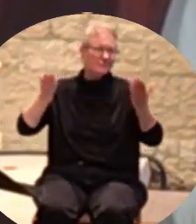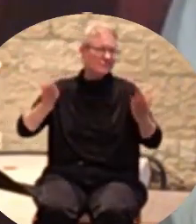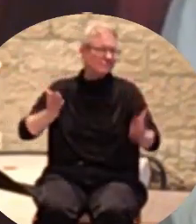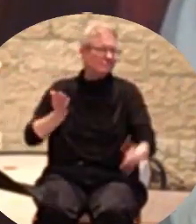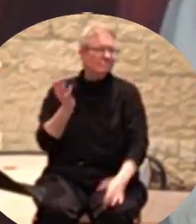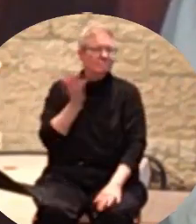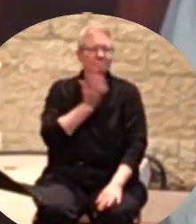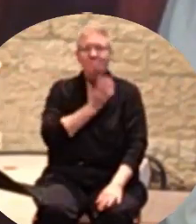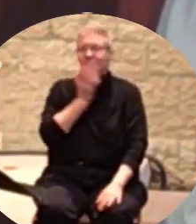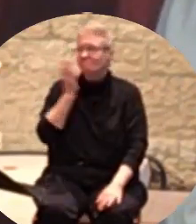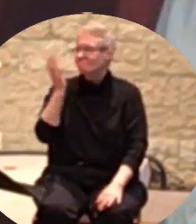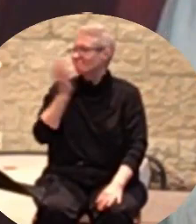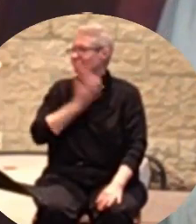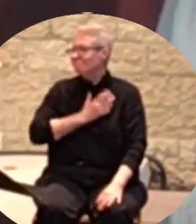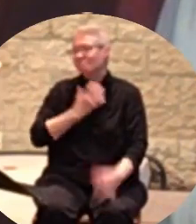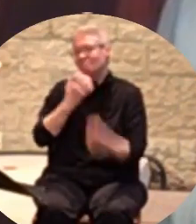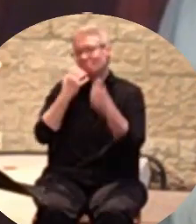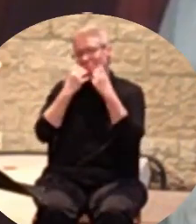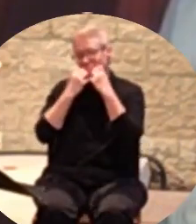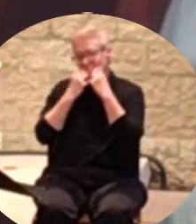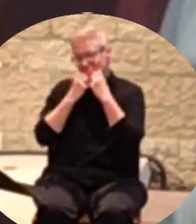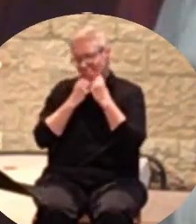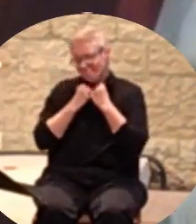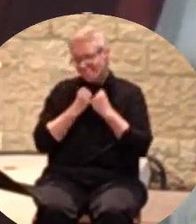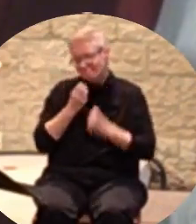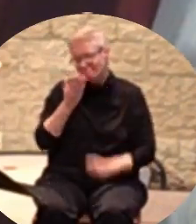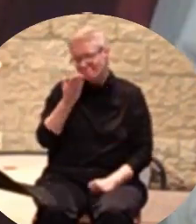I adore you.